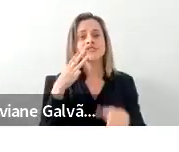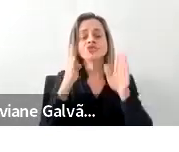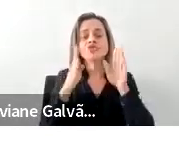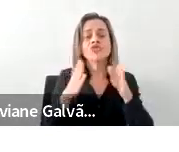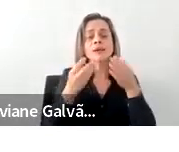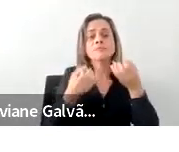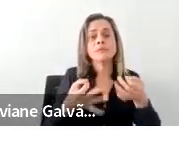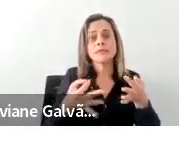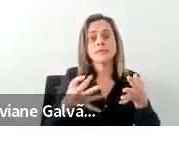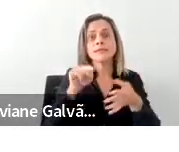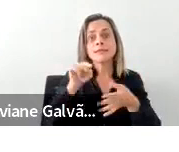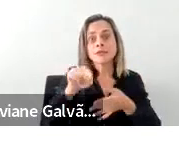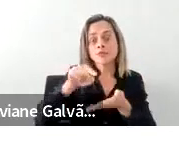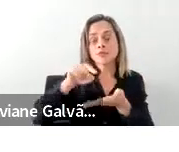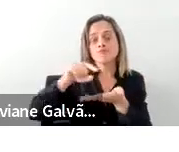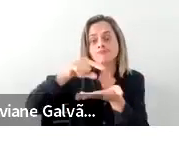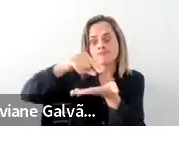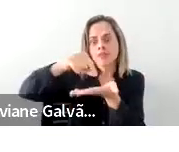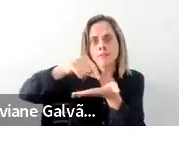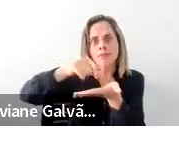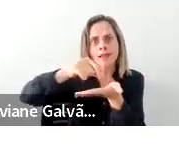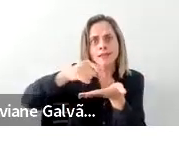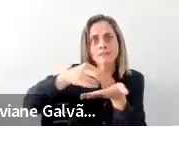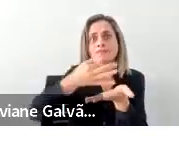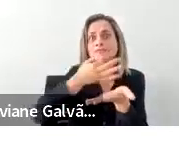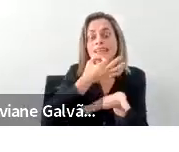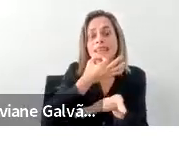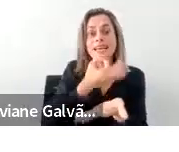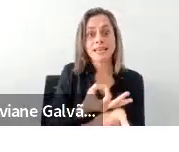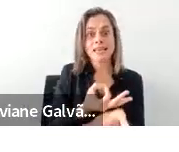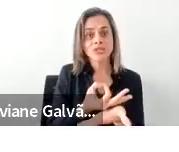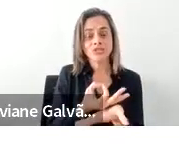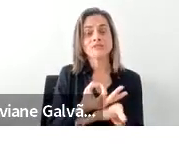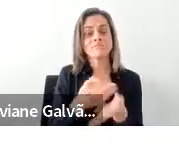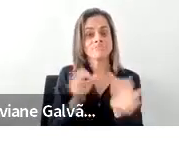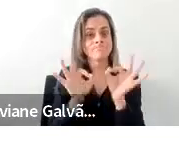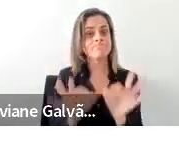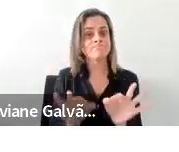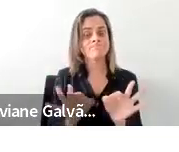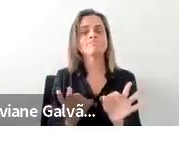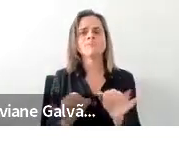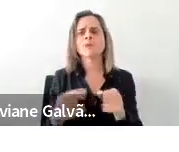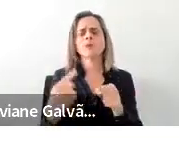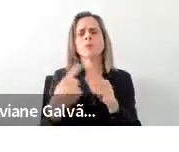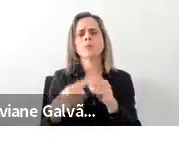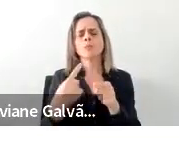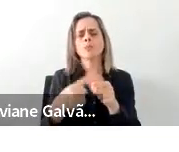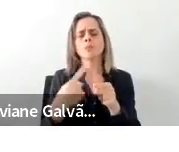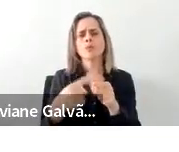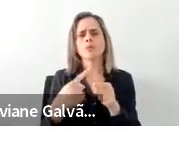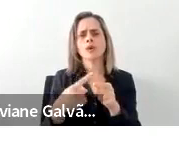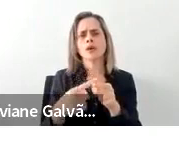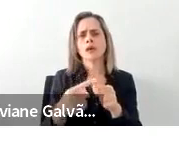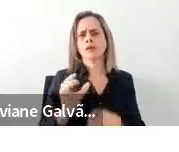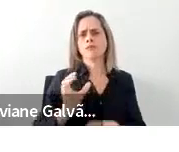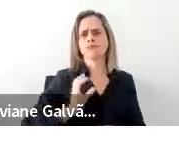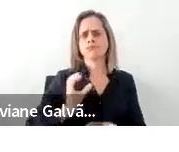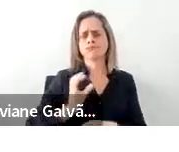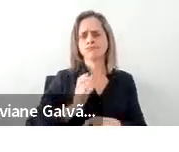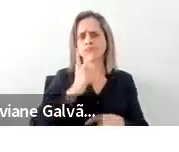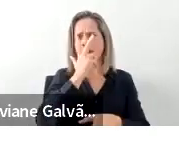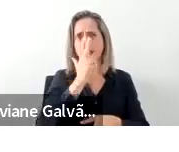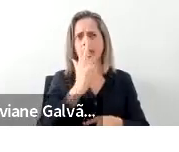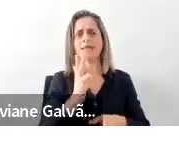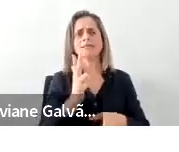bourgeois economists. He's taking their ideas apart, showing what lies behind them,